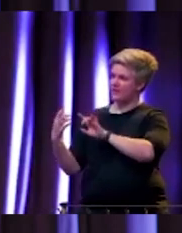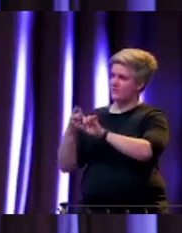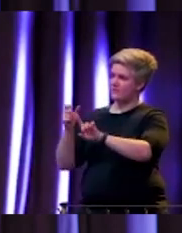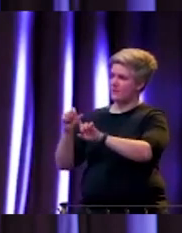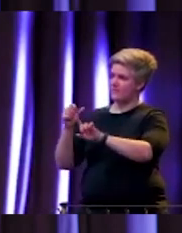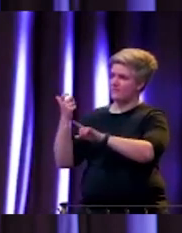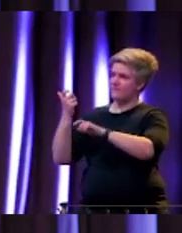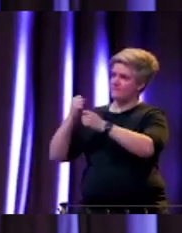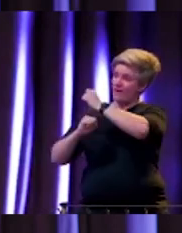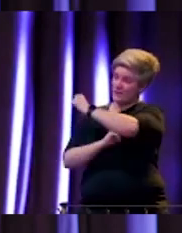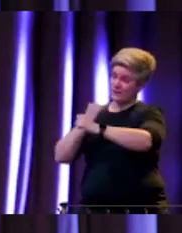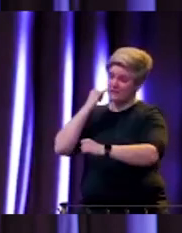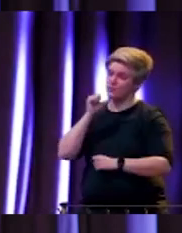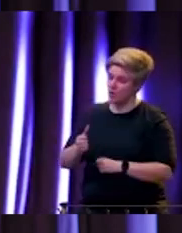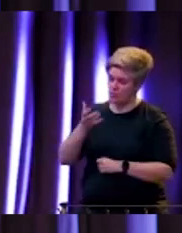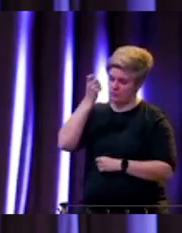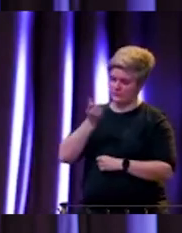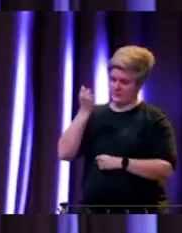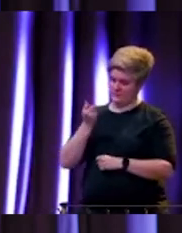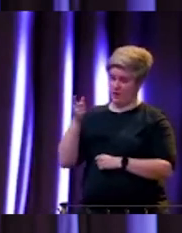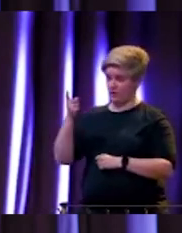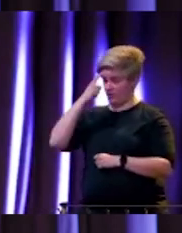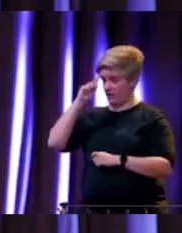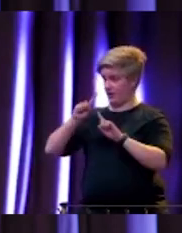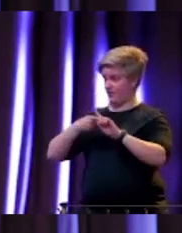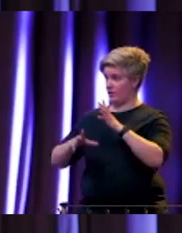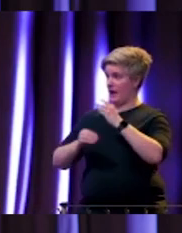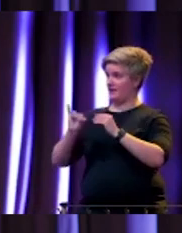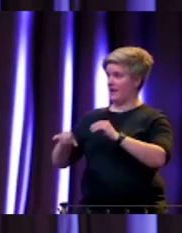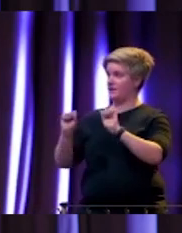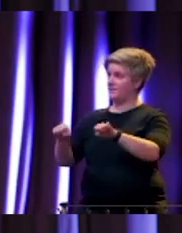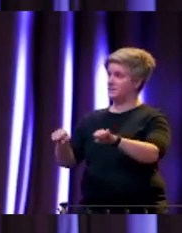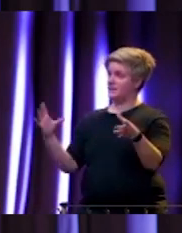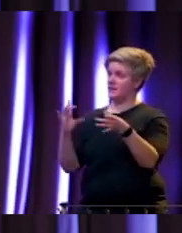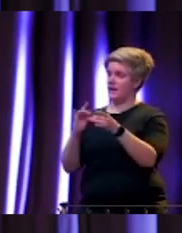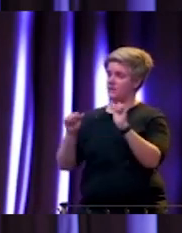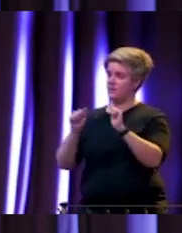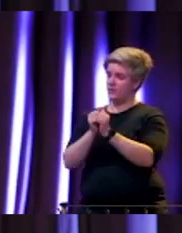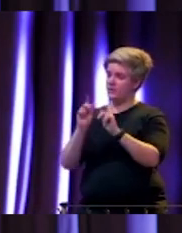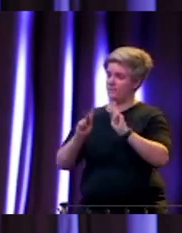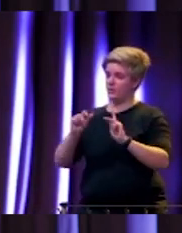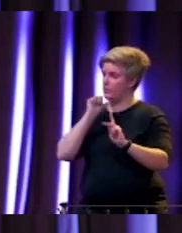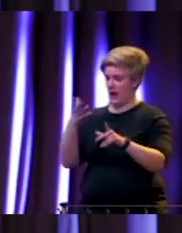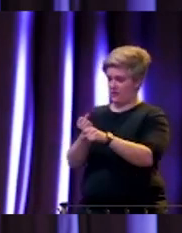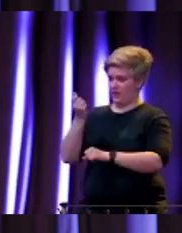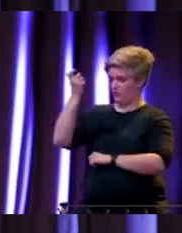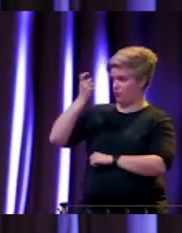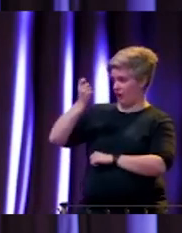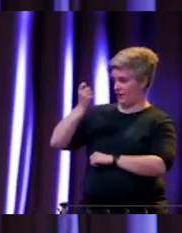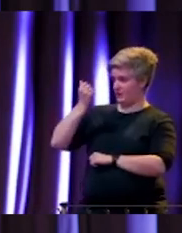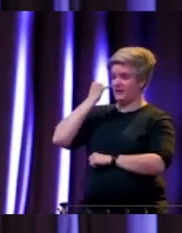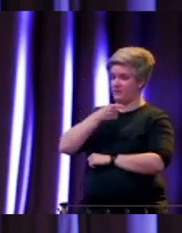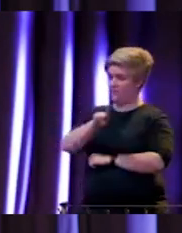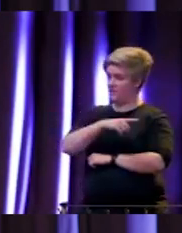when you don't receive a grant. Are you building in or thinking about building in the capacity to connect with folks who don't receive a grant if